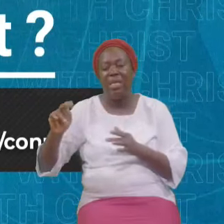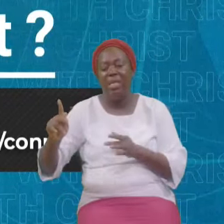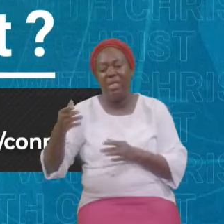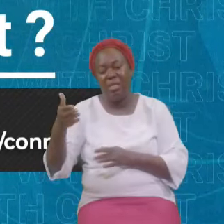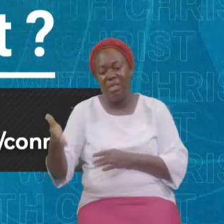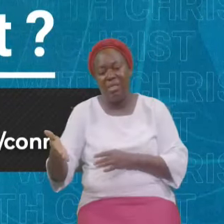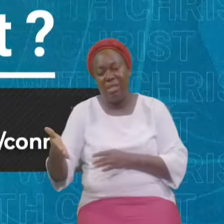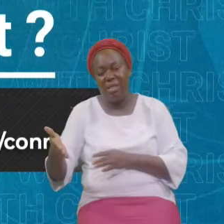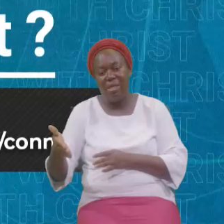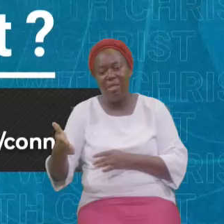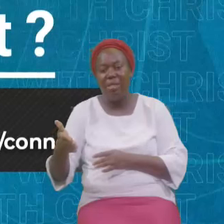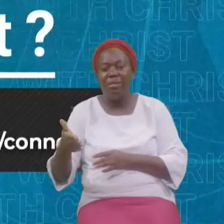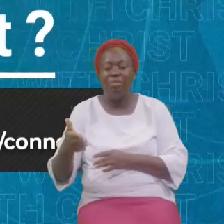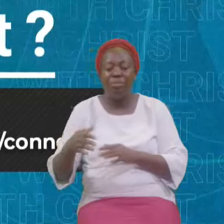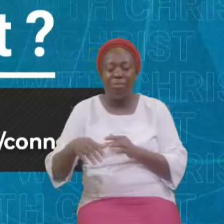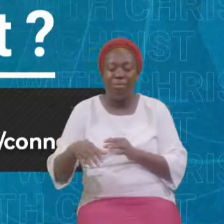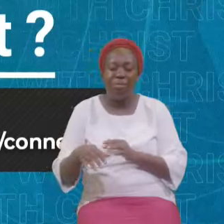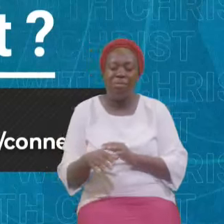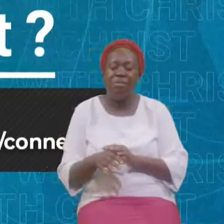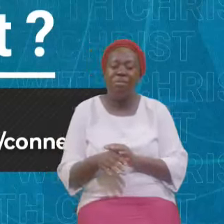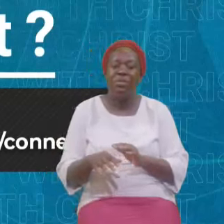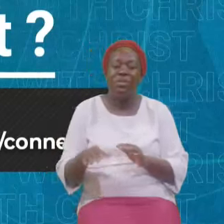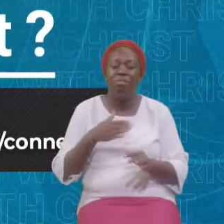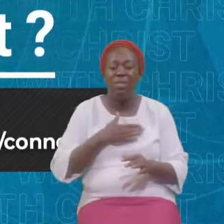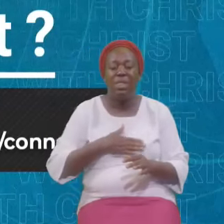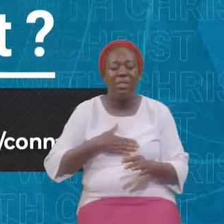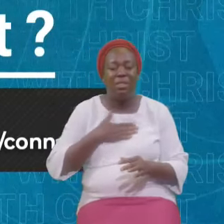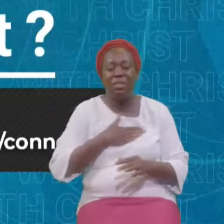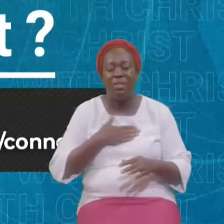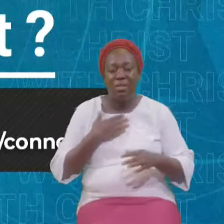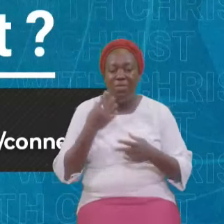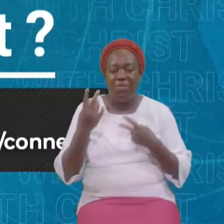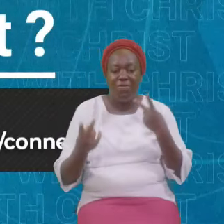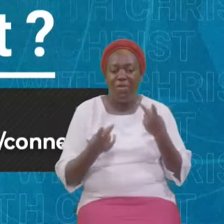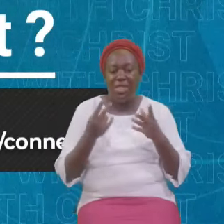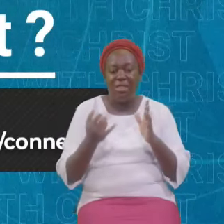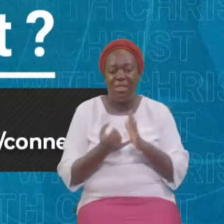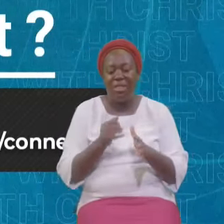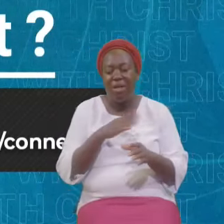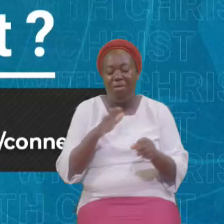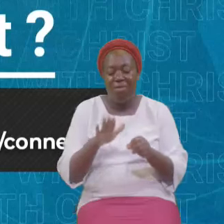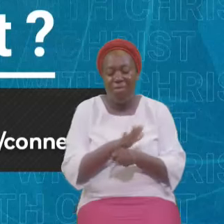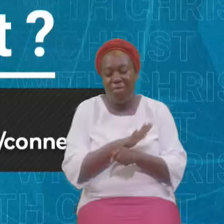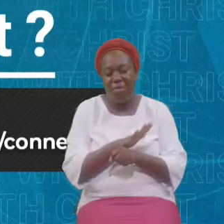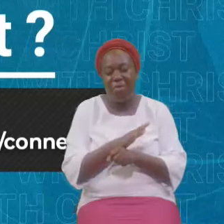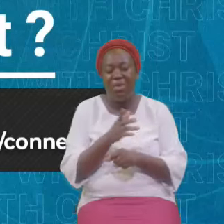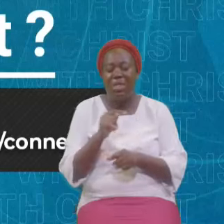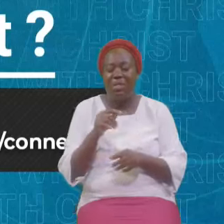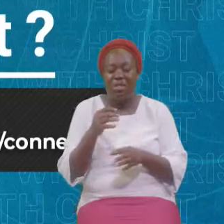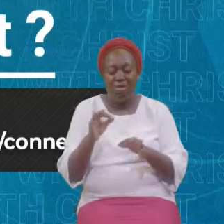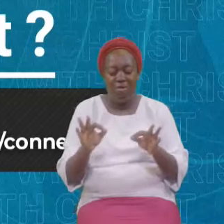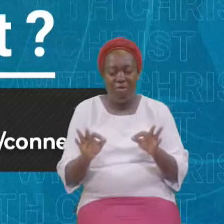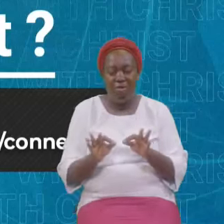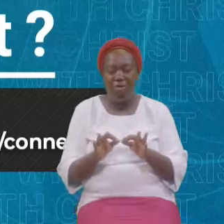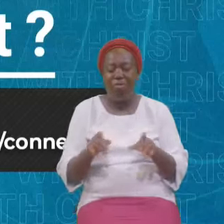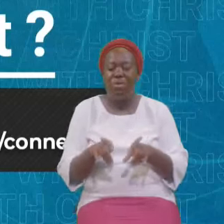below your player. Please visit it and fill out the form so we can assist you further in